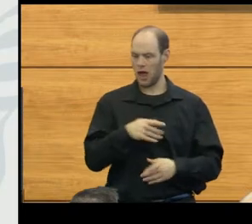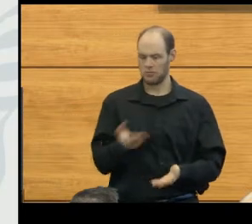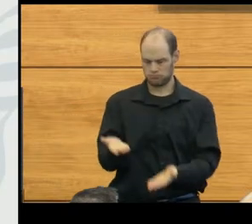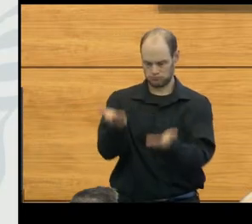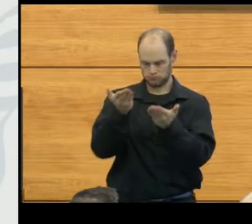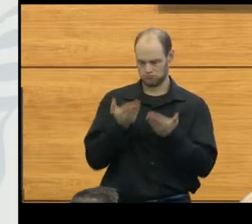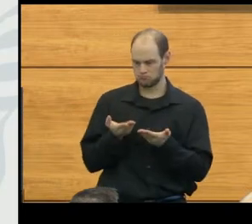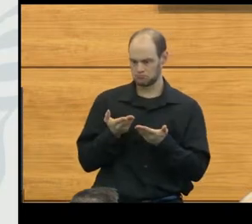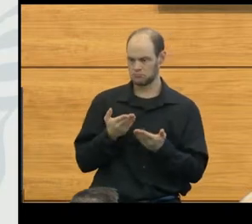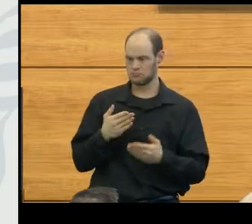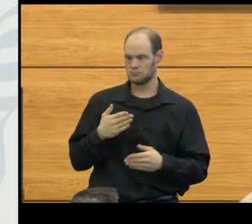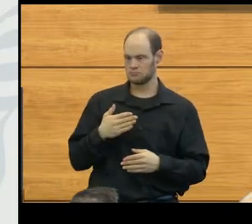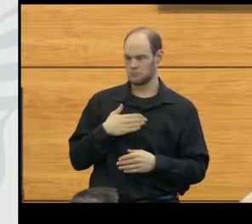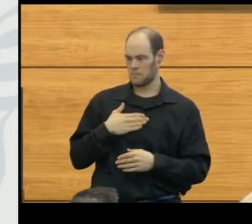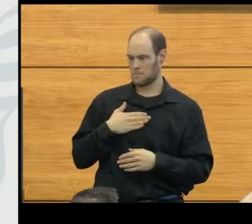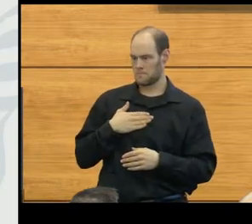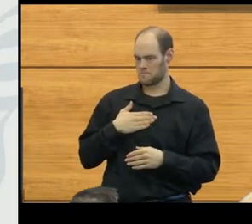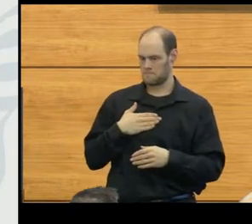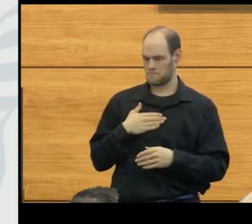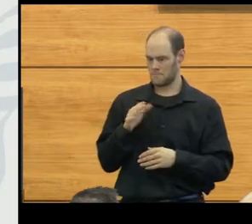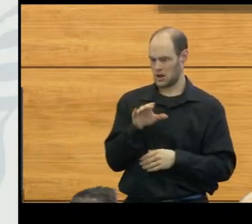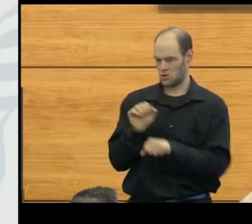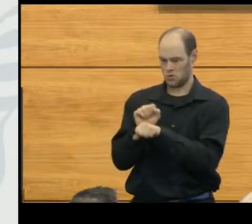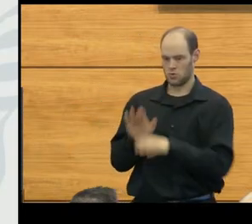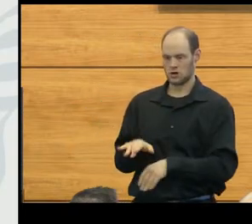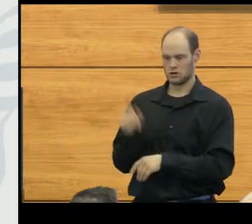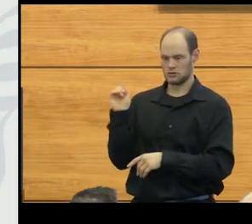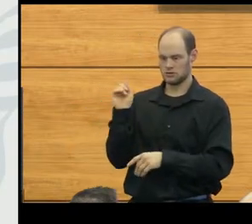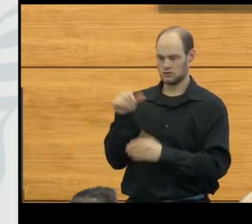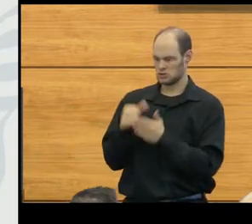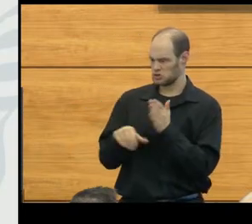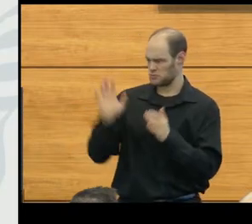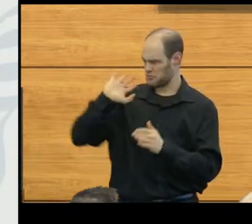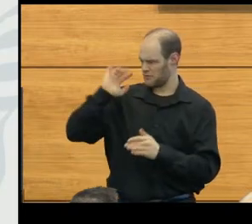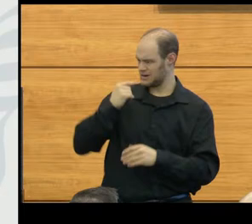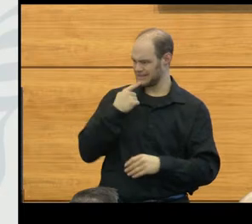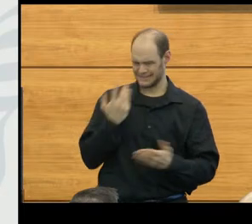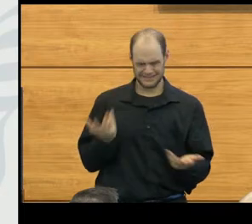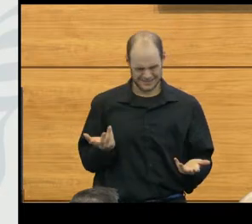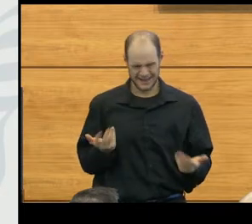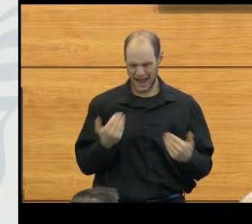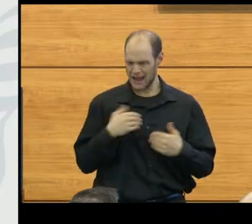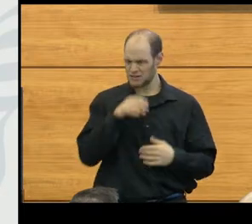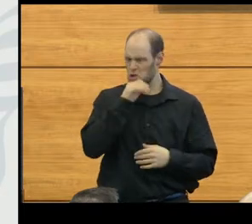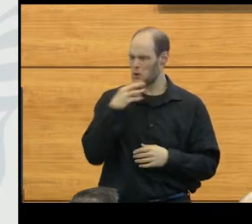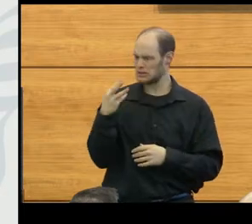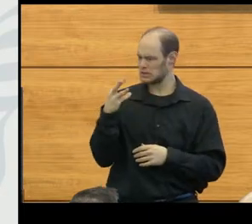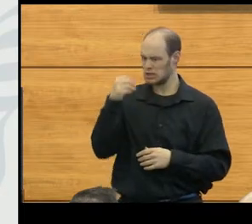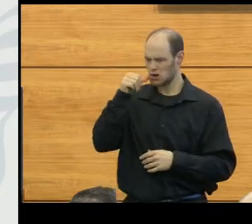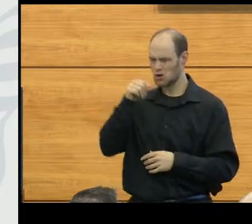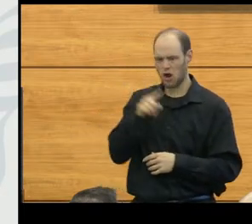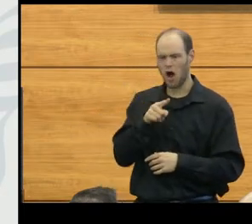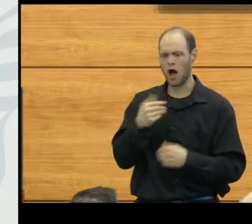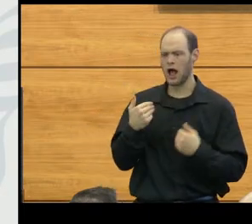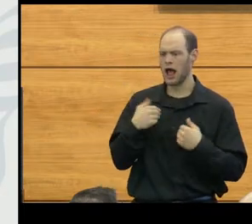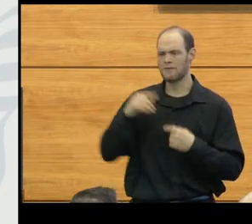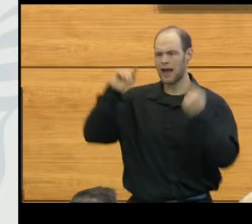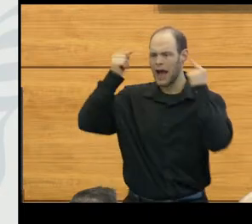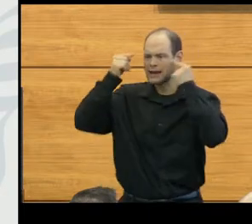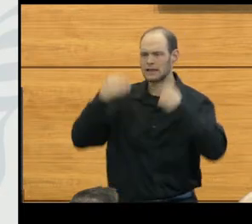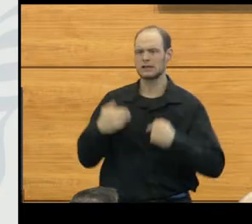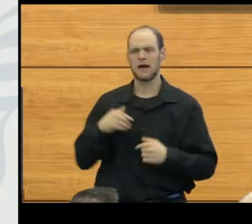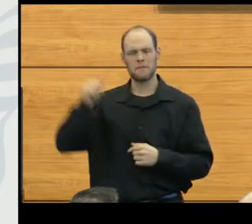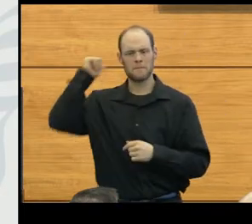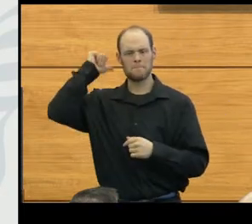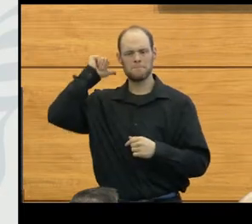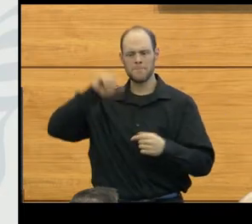me. One of my colleagues in orthopedic surgery would have said, you know, I've got this 16-year-old girl, she's got headaches, she's got some